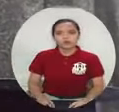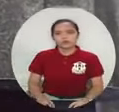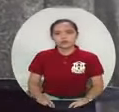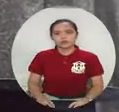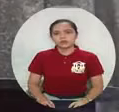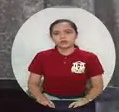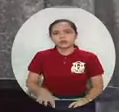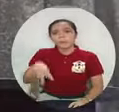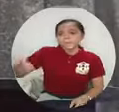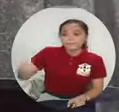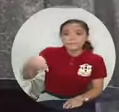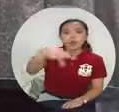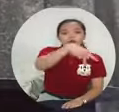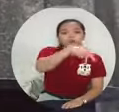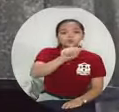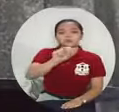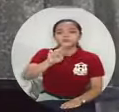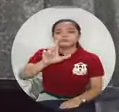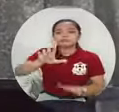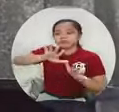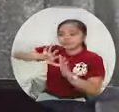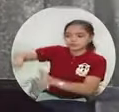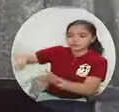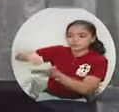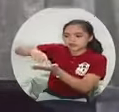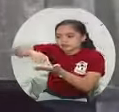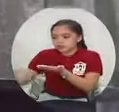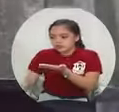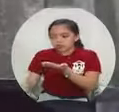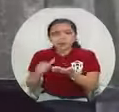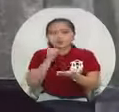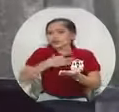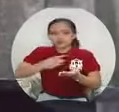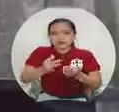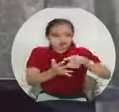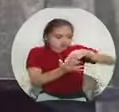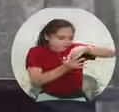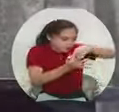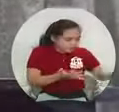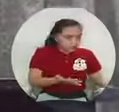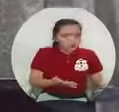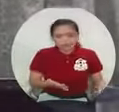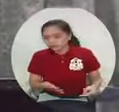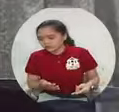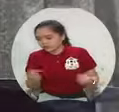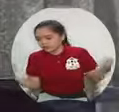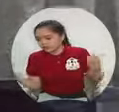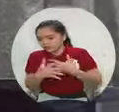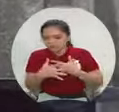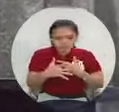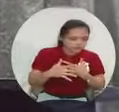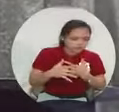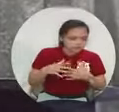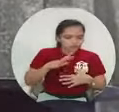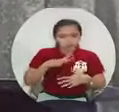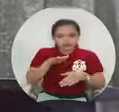prevented him from failing and falling. A person that has commitment will always be